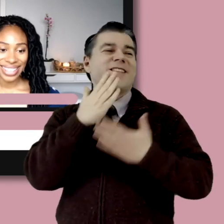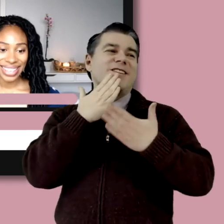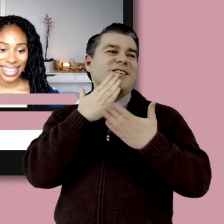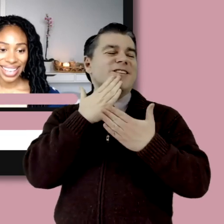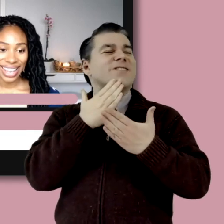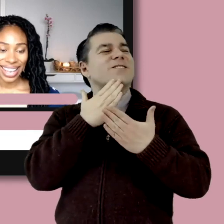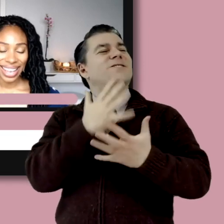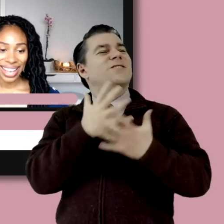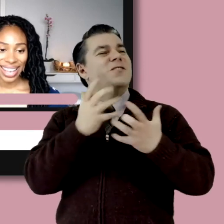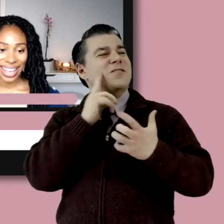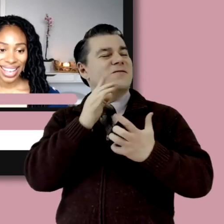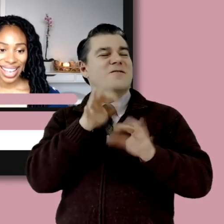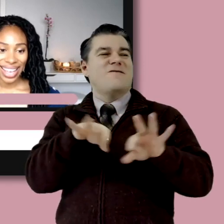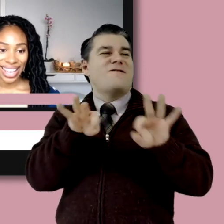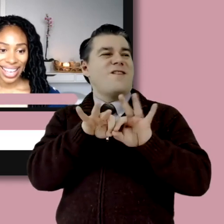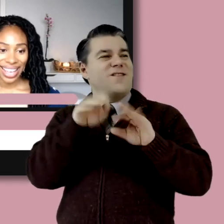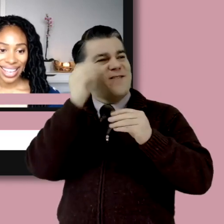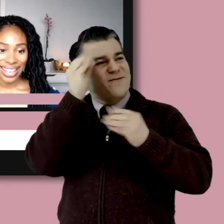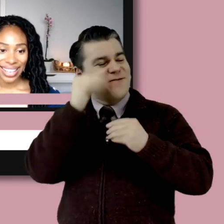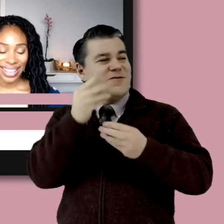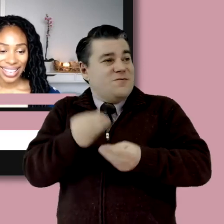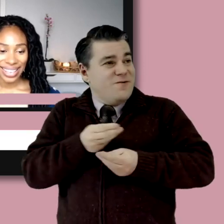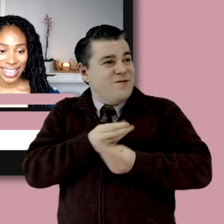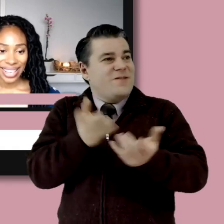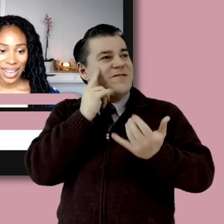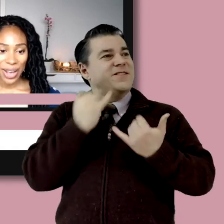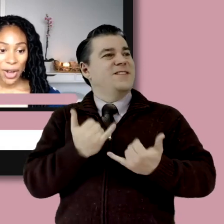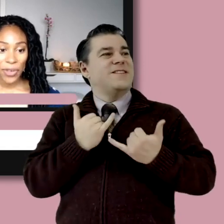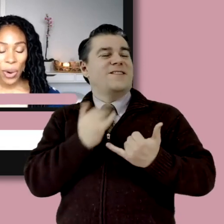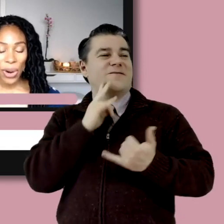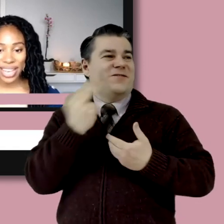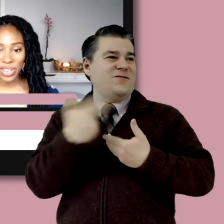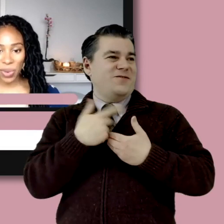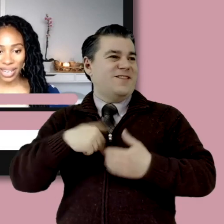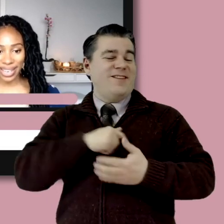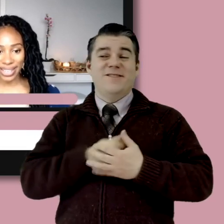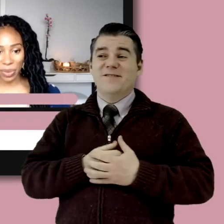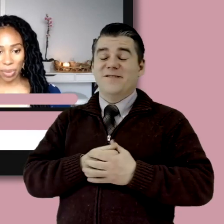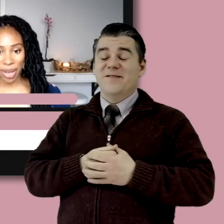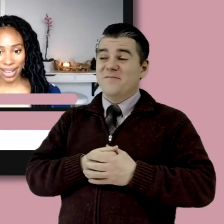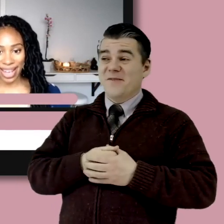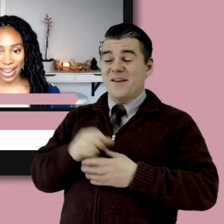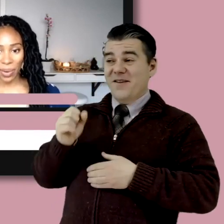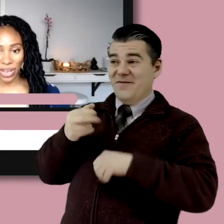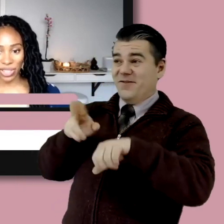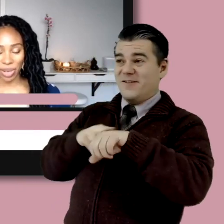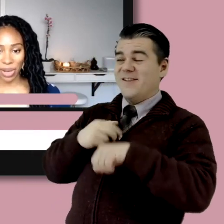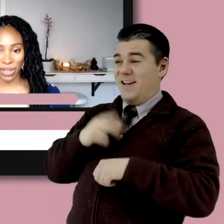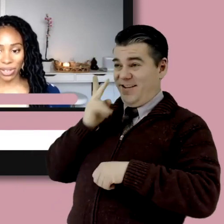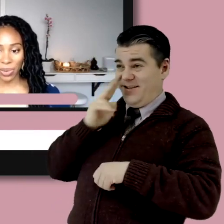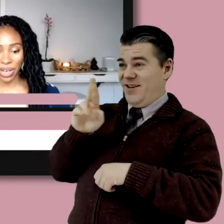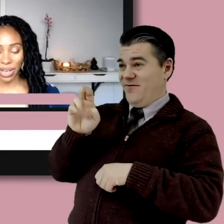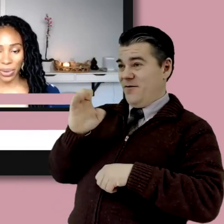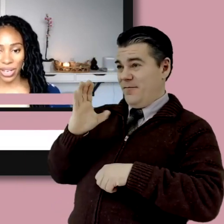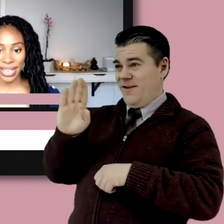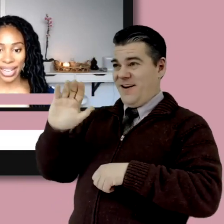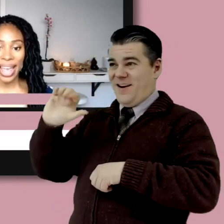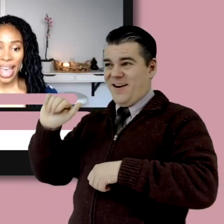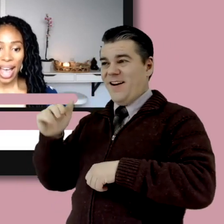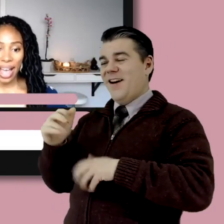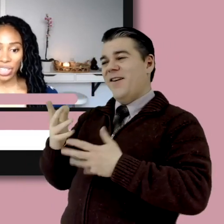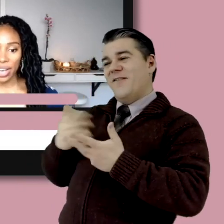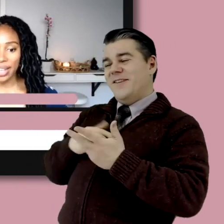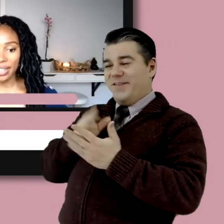valuable information that you provided today and for joining us. Of course. I see Rebecca had a question up here, so I just wanted to address